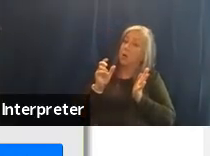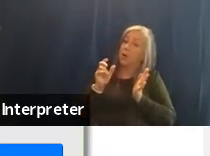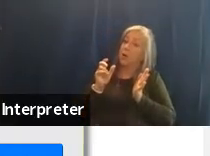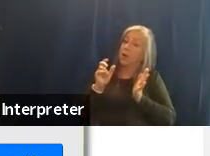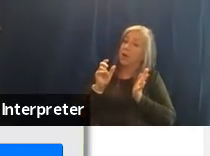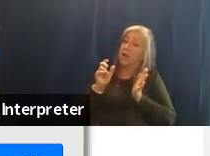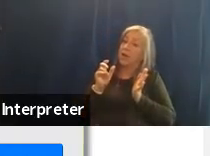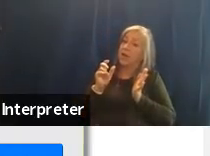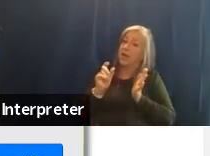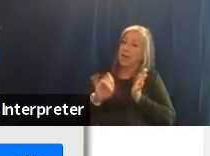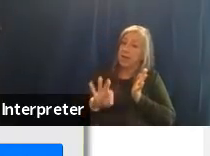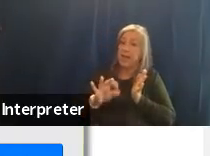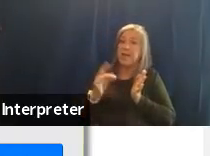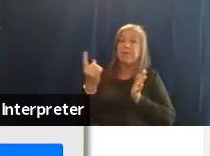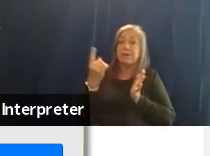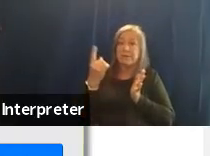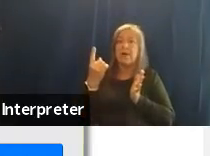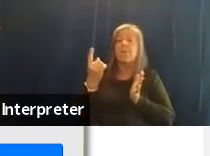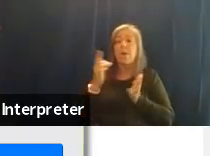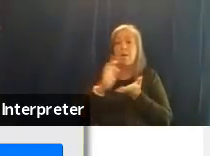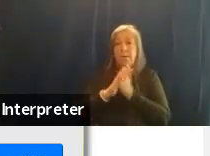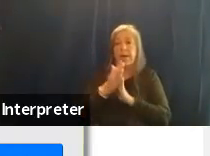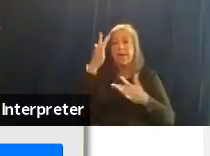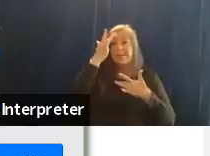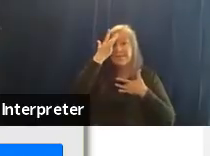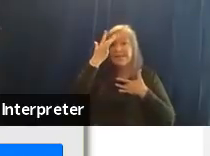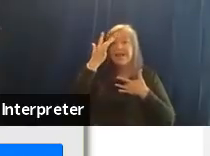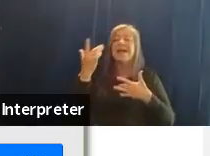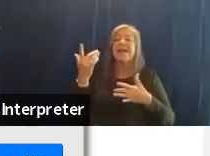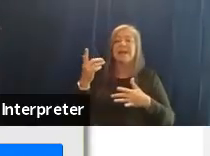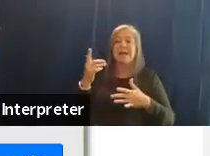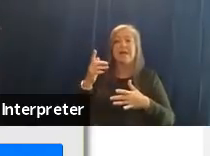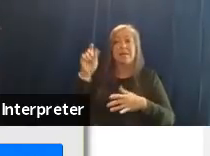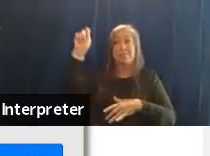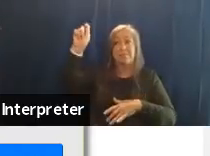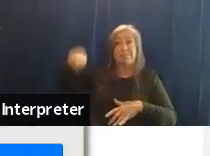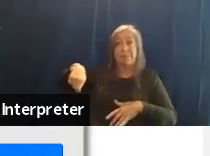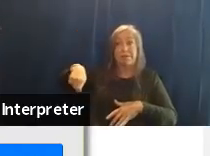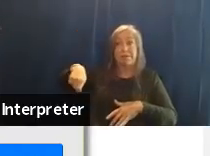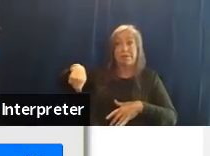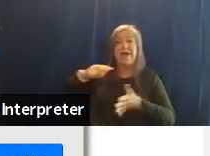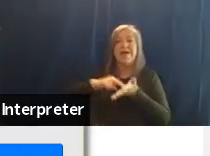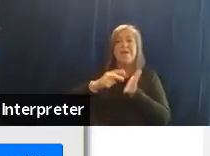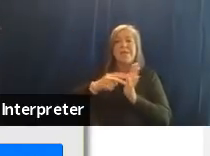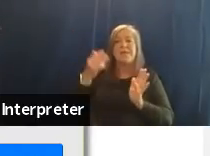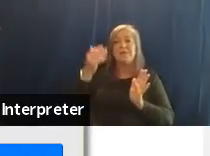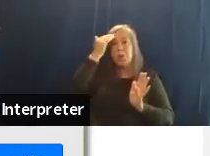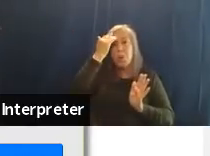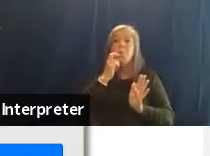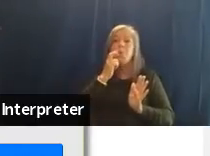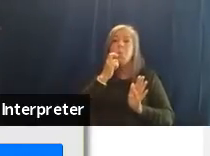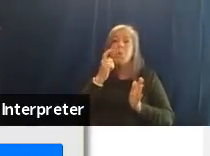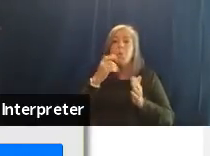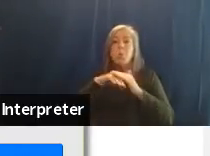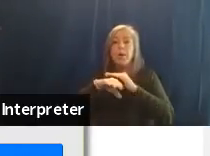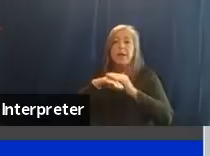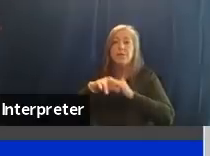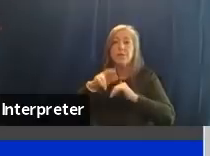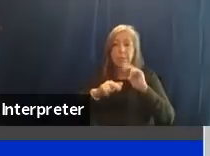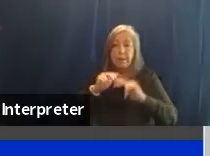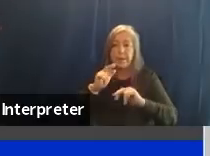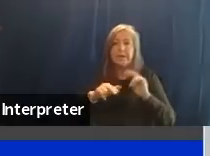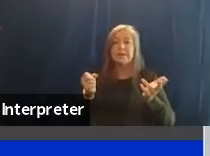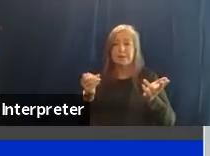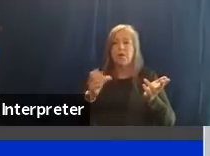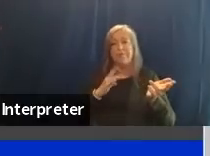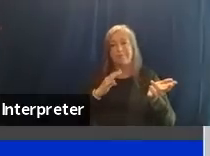that badge reader when you enter the building is really important. Go ahead and hit submit on that, Mark.